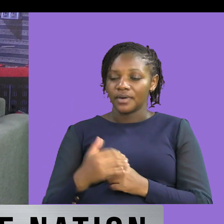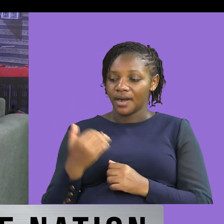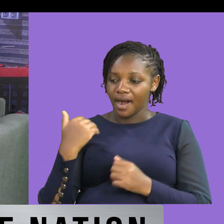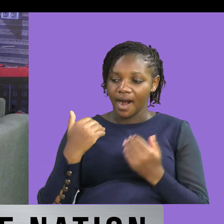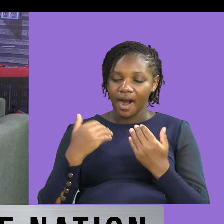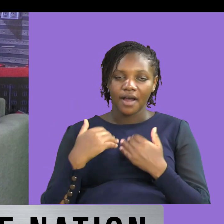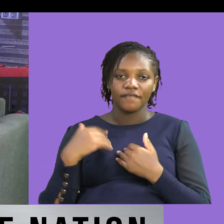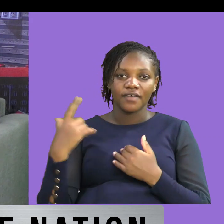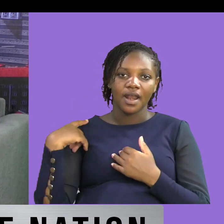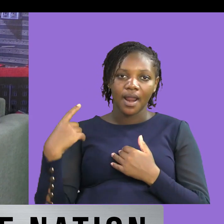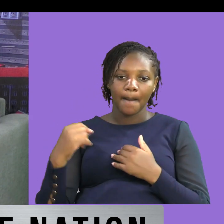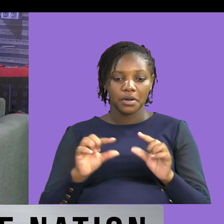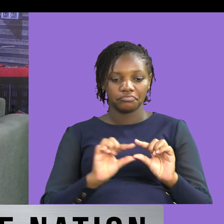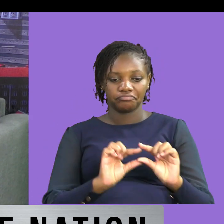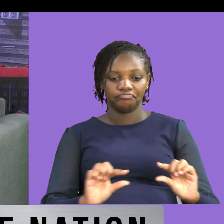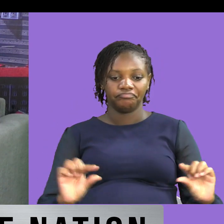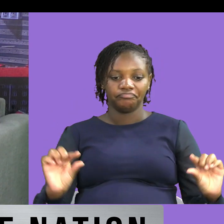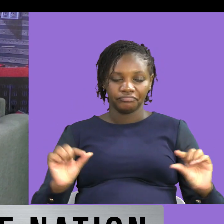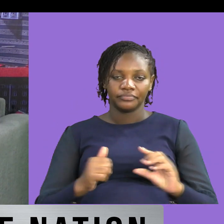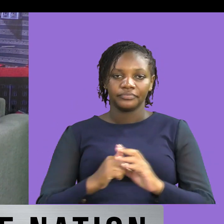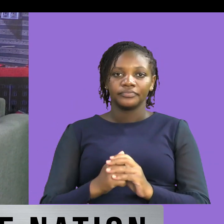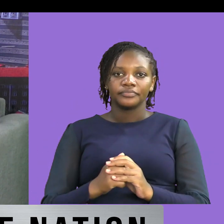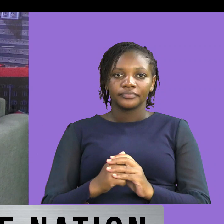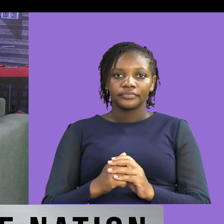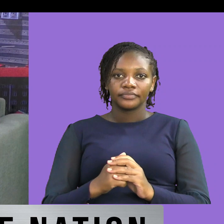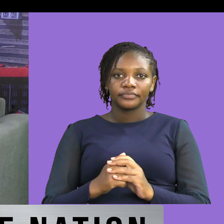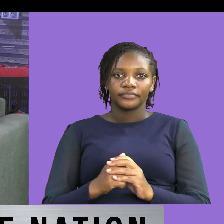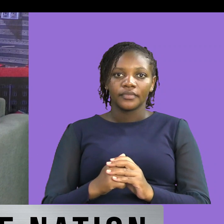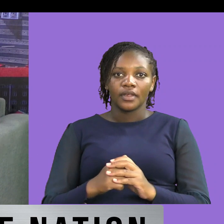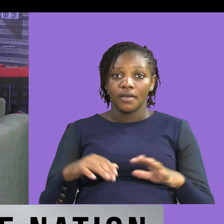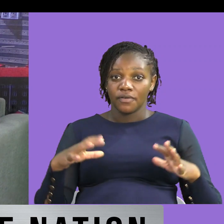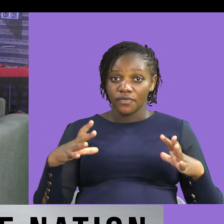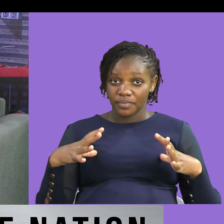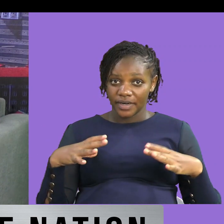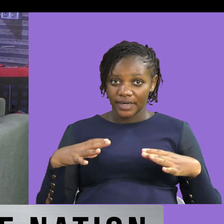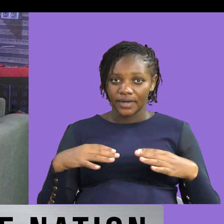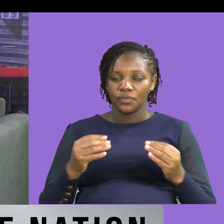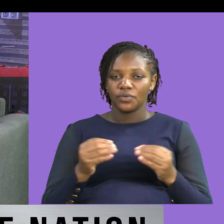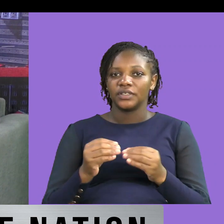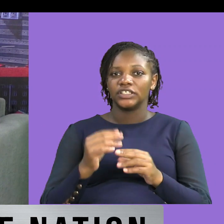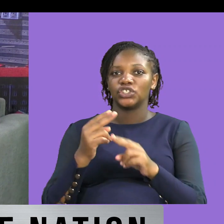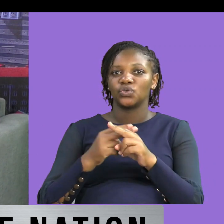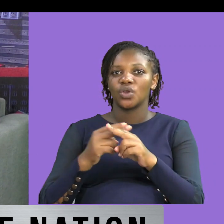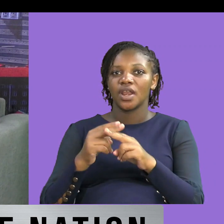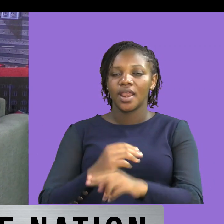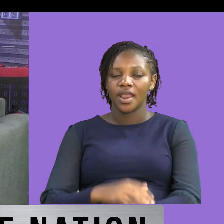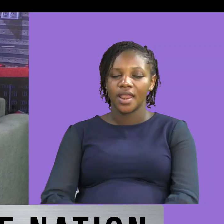980384 as we go for the break. See you after the break.